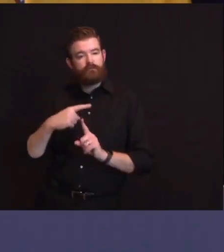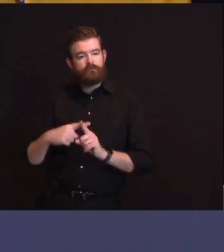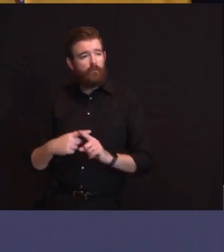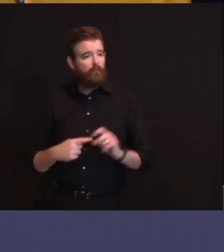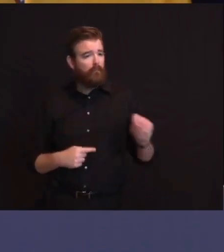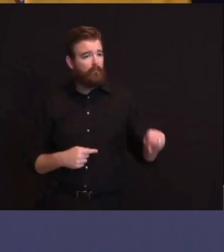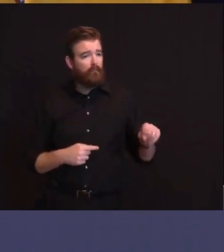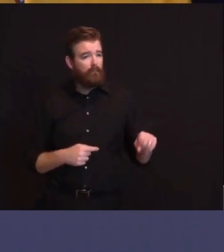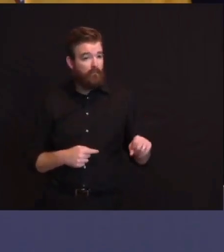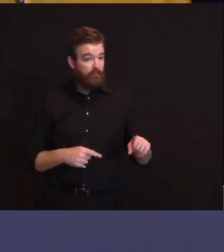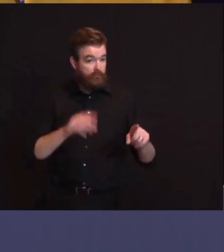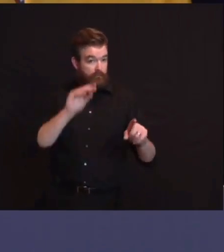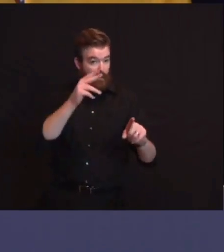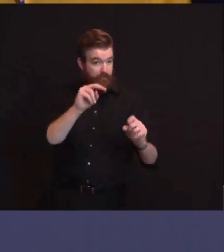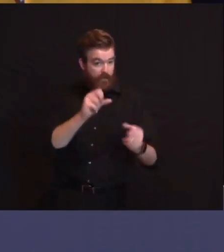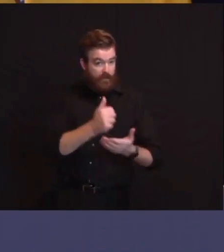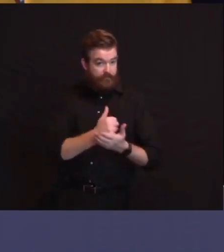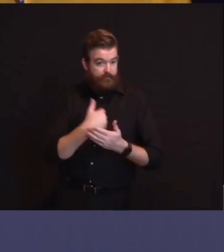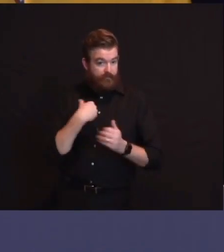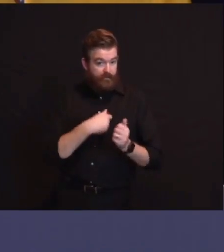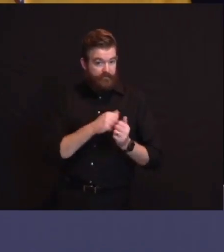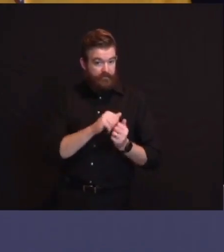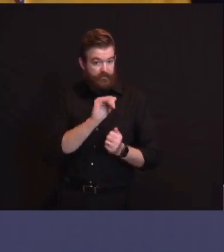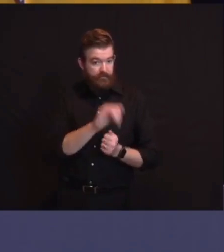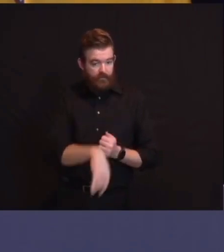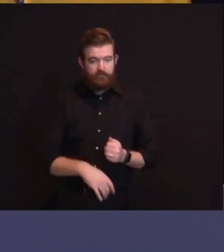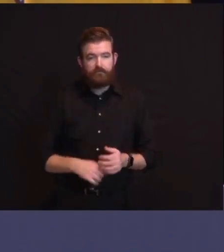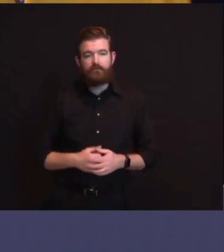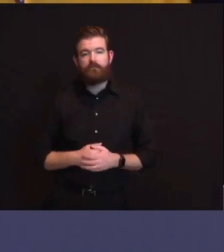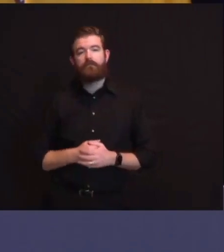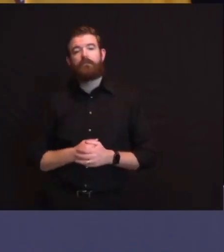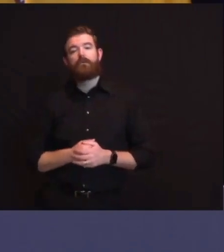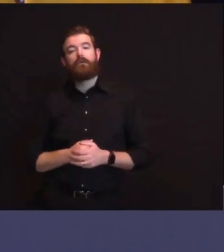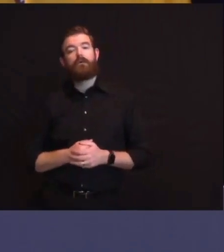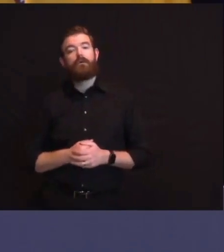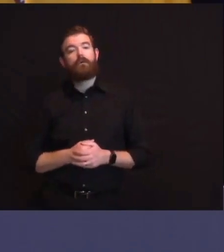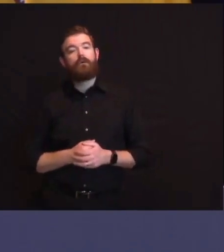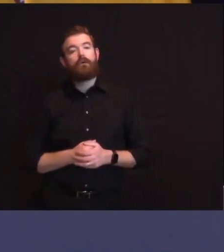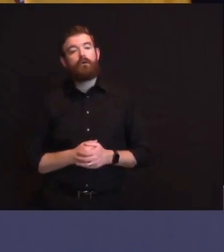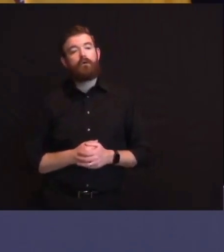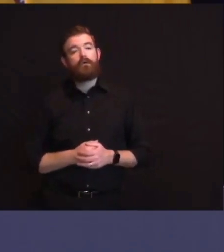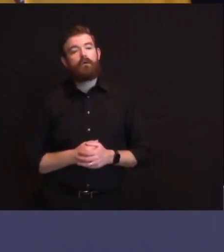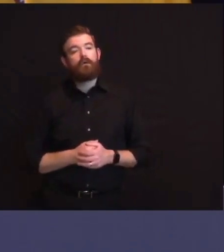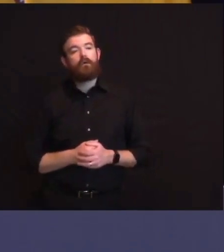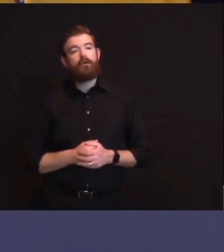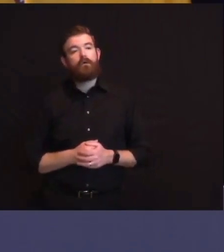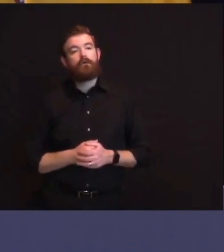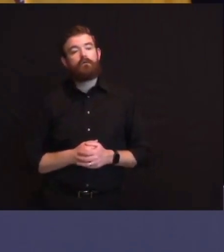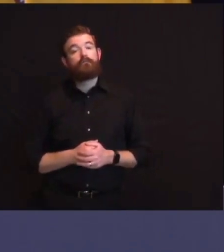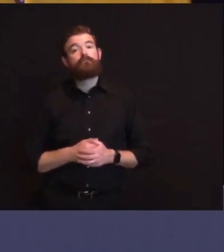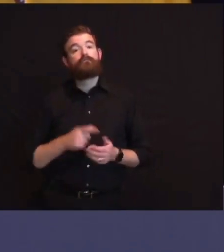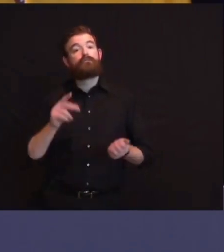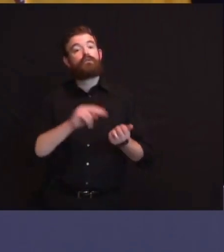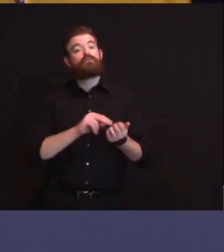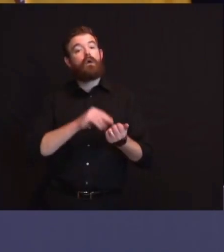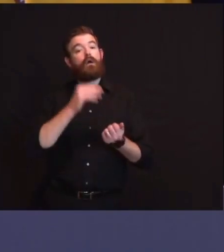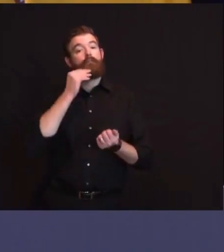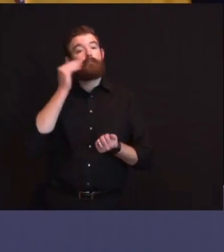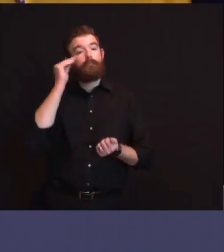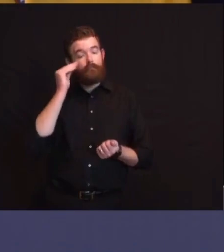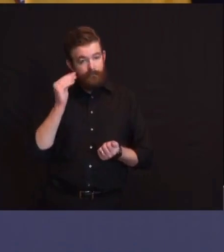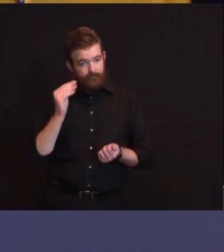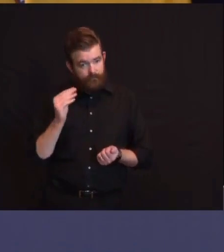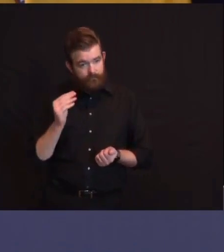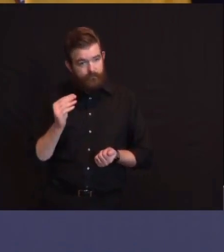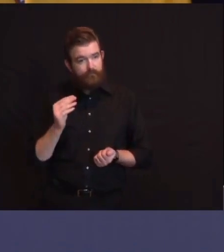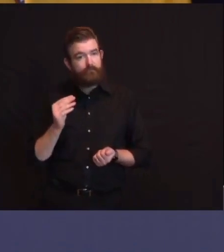there. Judy, indoor visits on nursing homes. We know we're stricter than the federal guidelines. That's not necessarily a